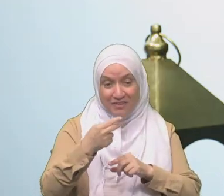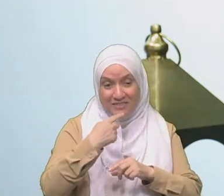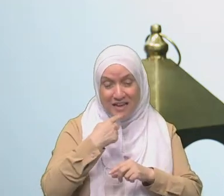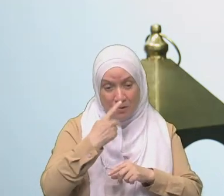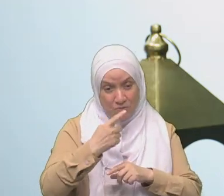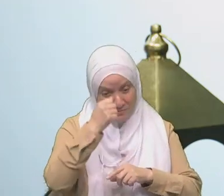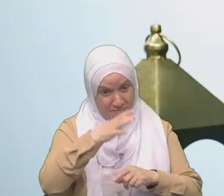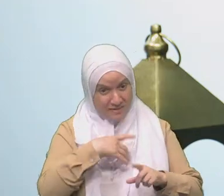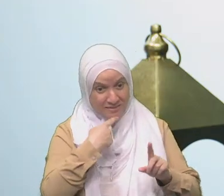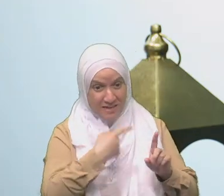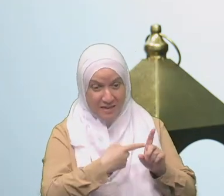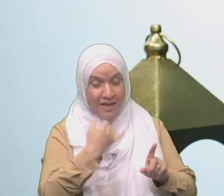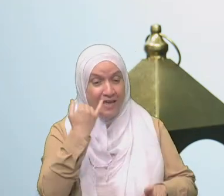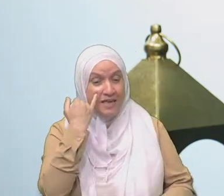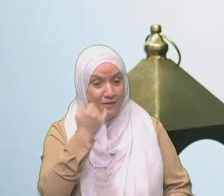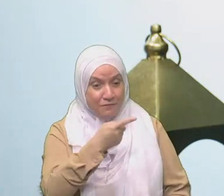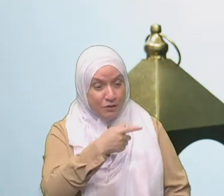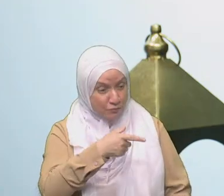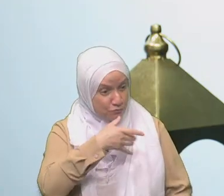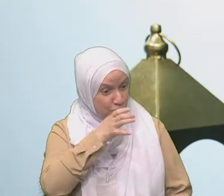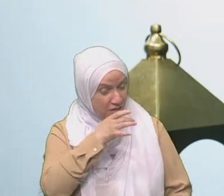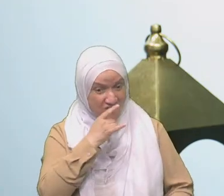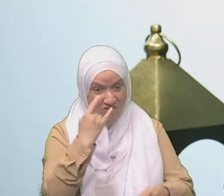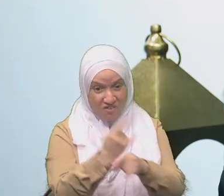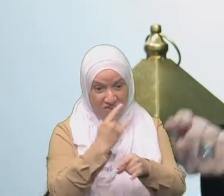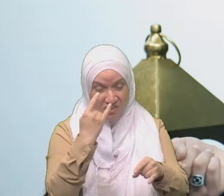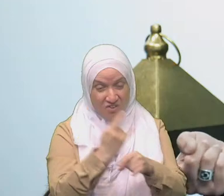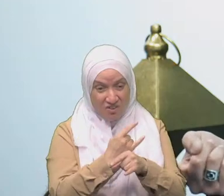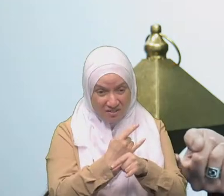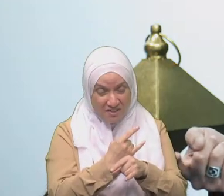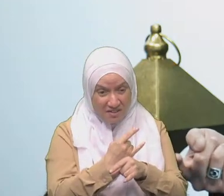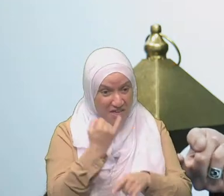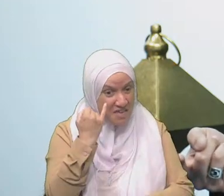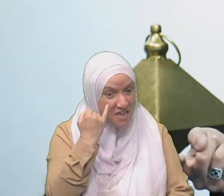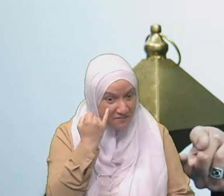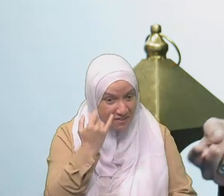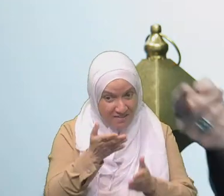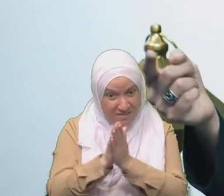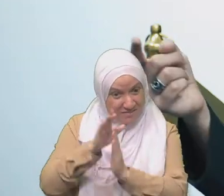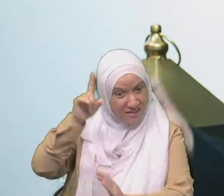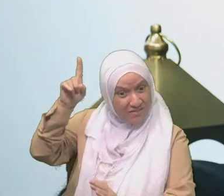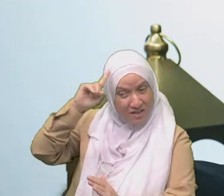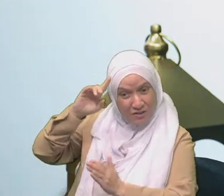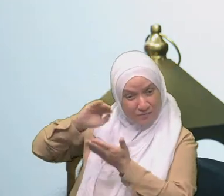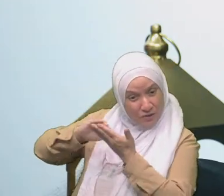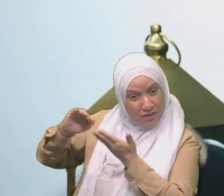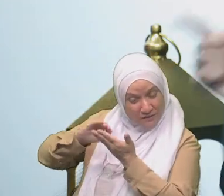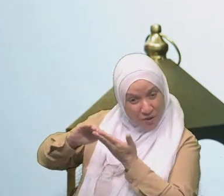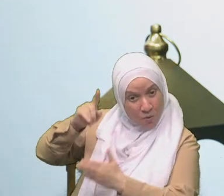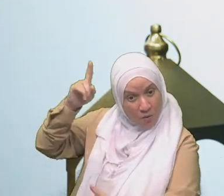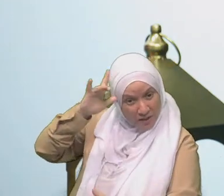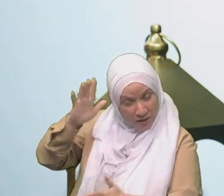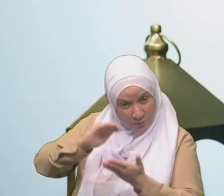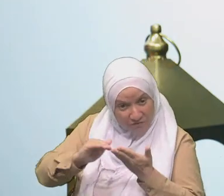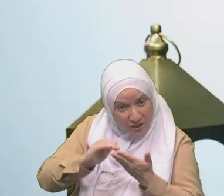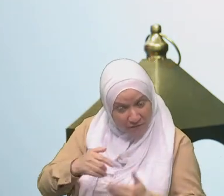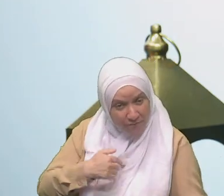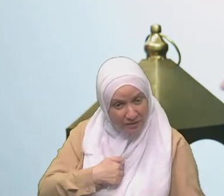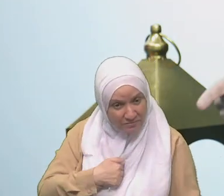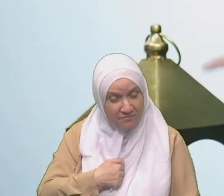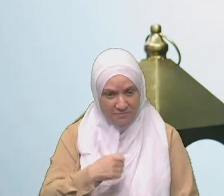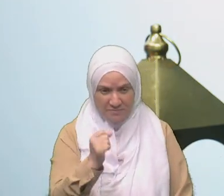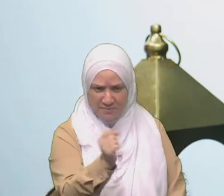from Allah subhanahu wa ta'ala. Will I be forgiven? Yes. What if I return back to it? Then you're sinful. What if I return back to